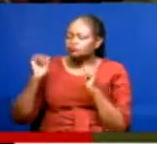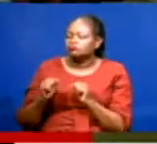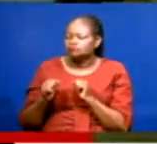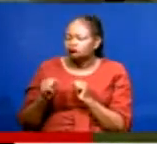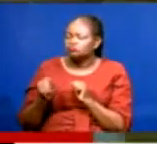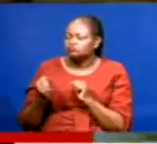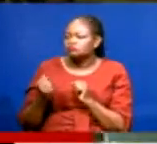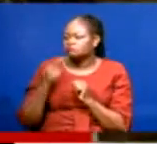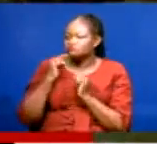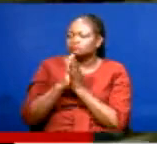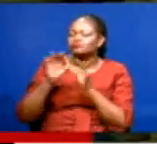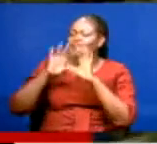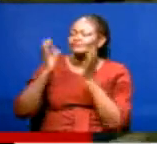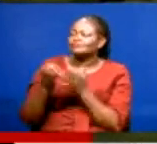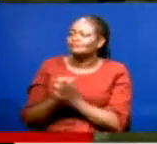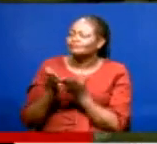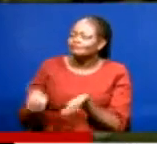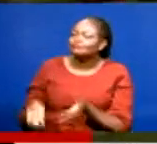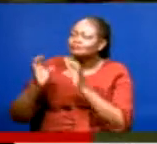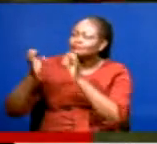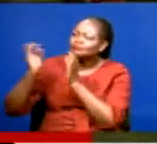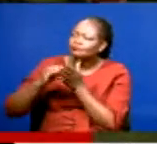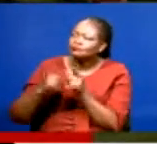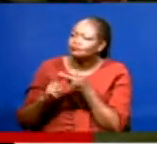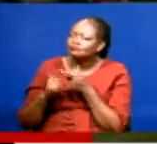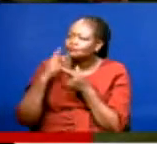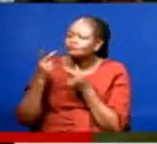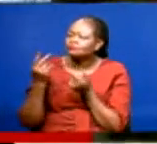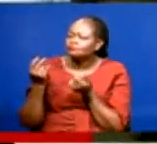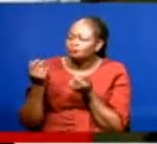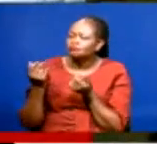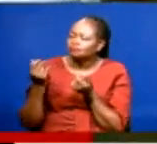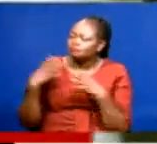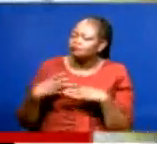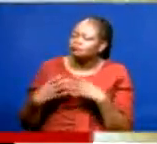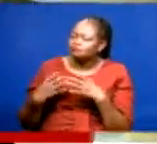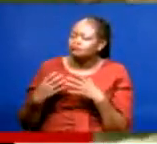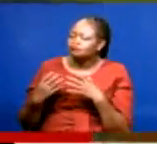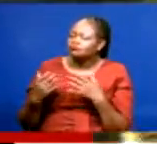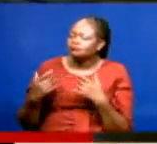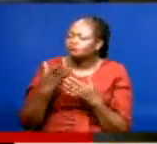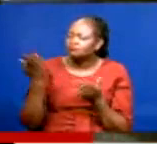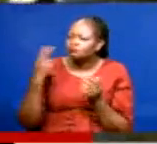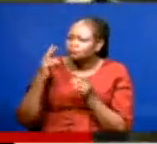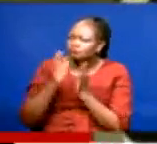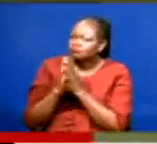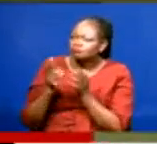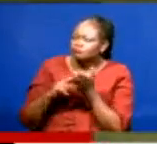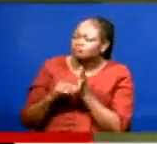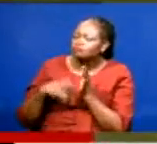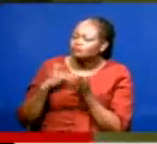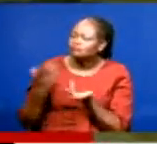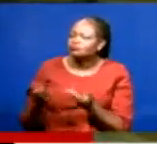know. And now you're now a coach again, so you're seeing the young ones coming up and you can see the story, you can see their story. What does this make you feel?